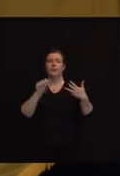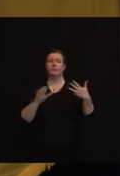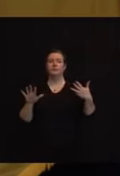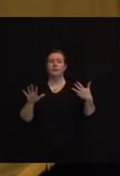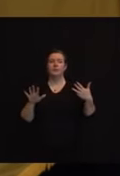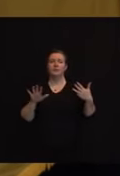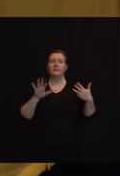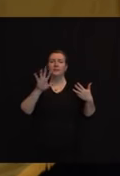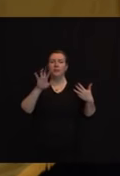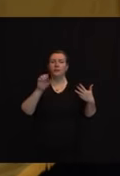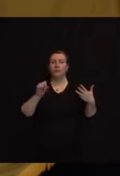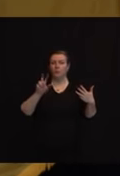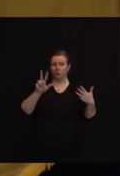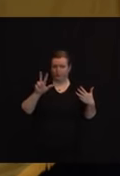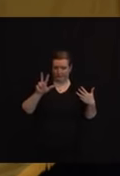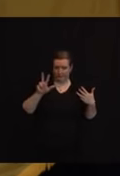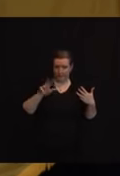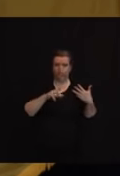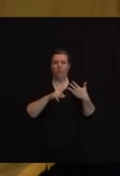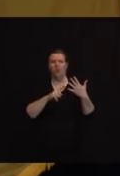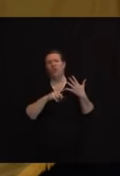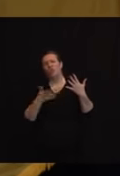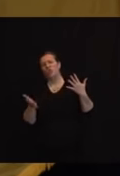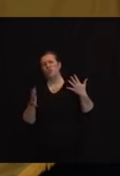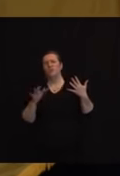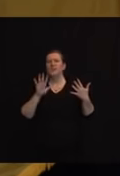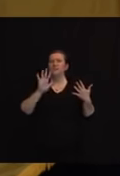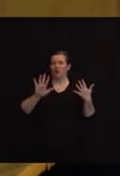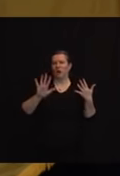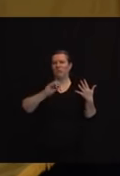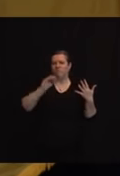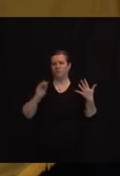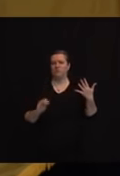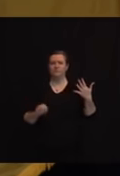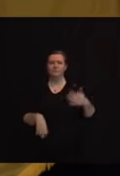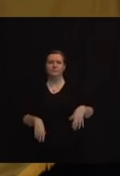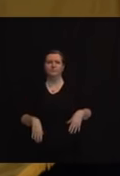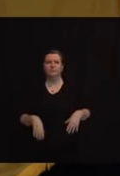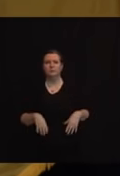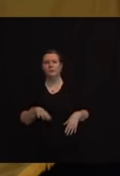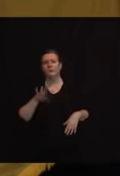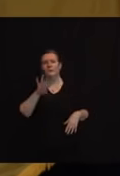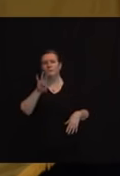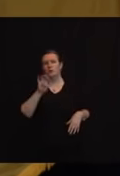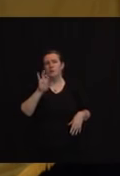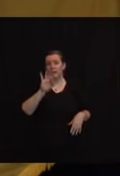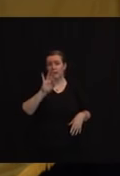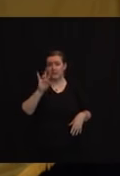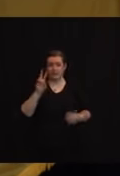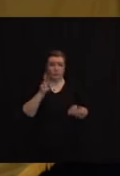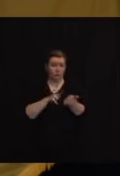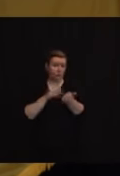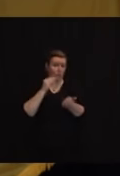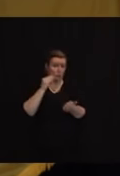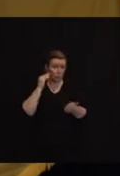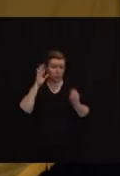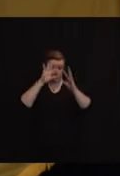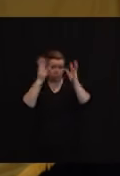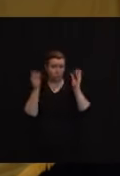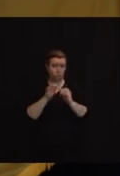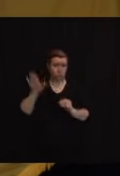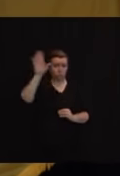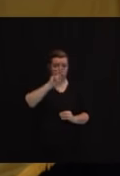other, 5.2. There are 497 long-term care facilities in the state now that are